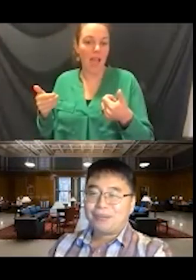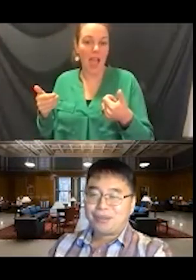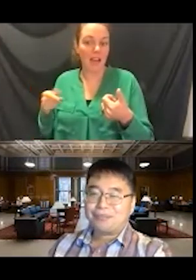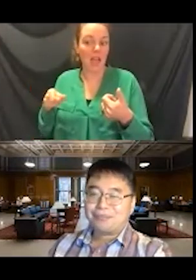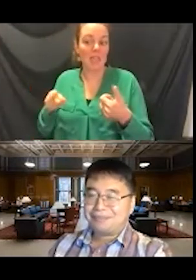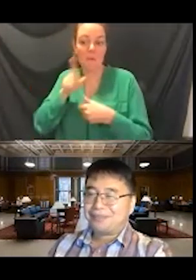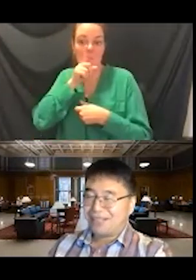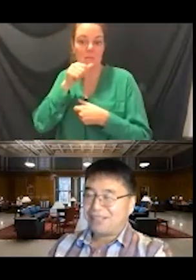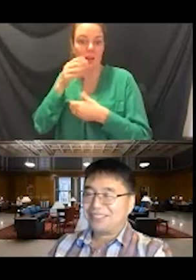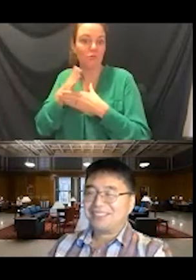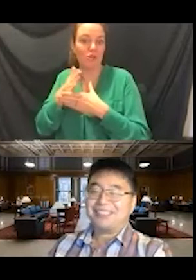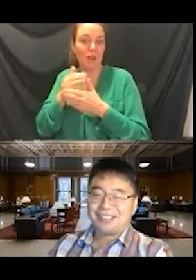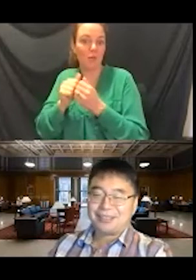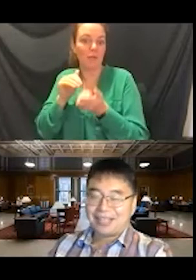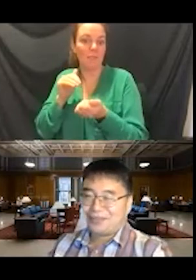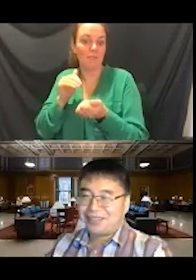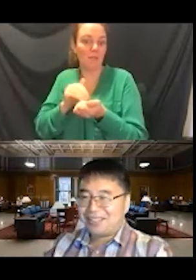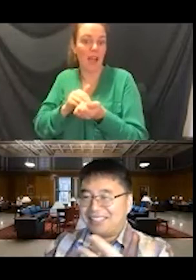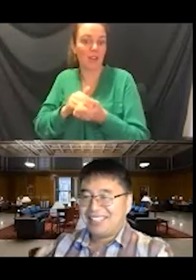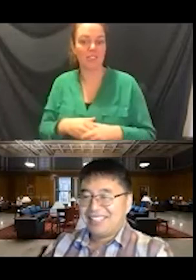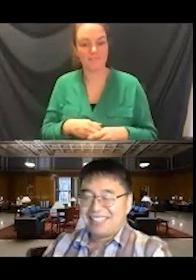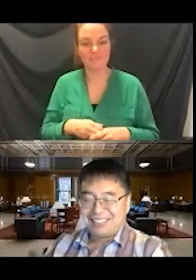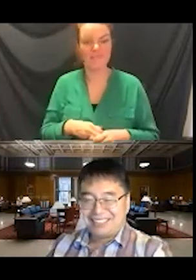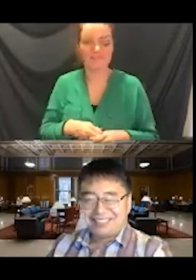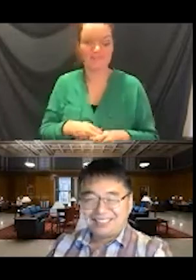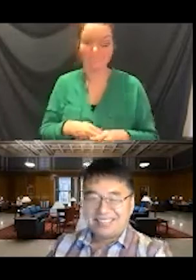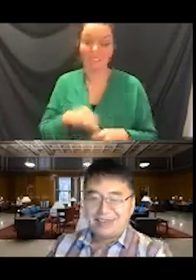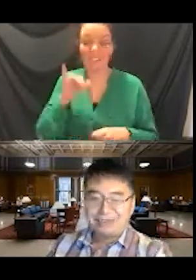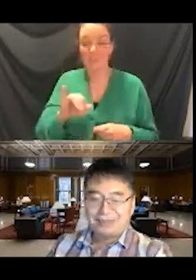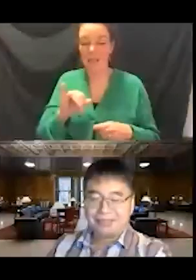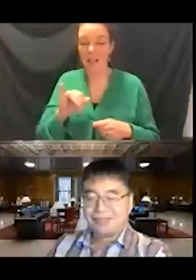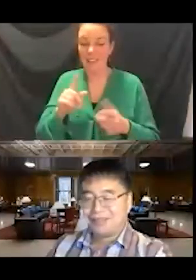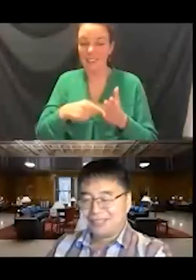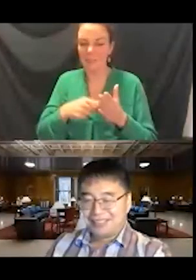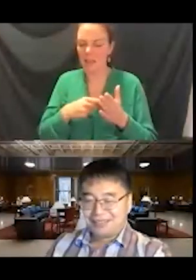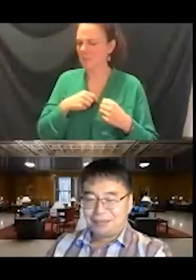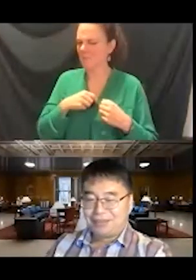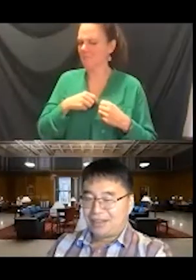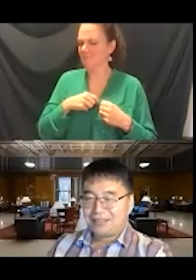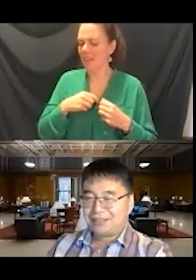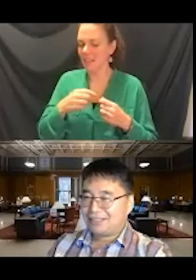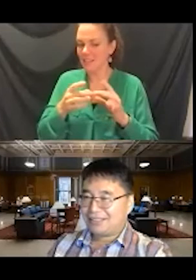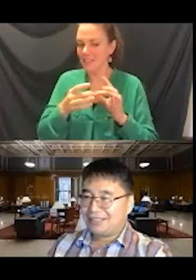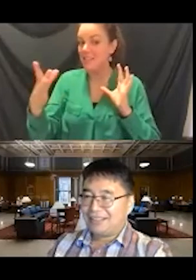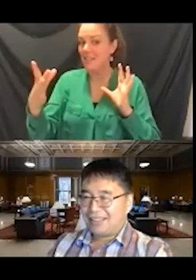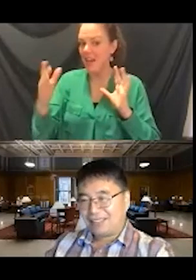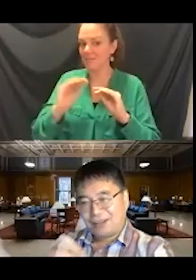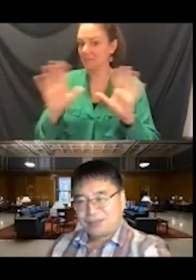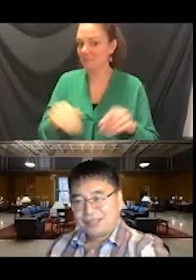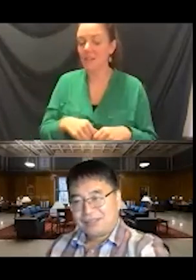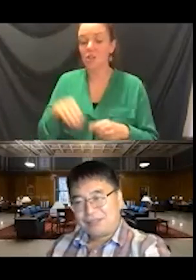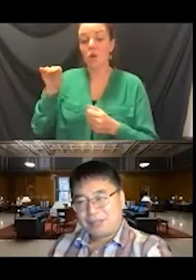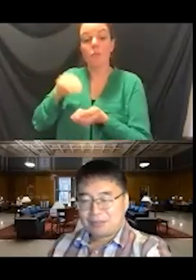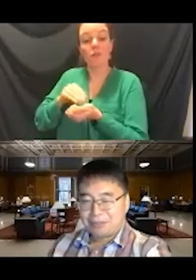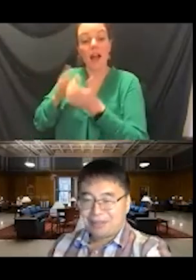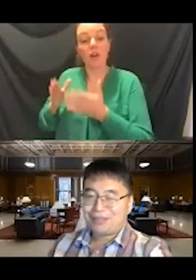share them with the providers, right? So that's where the kind of disconnect can happen, right? So the provider has their own